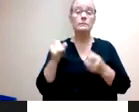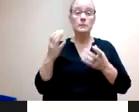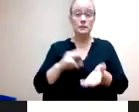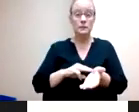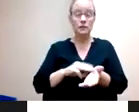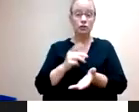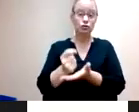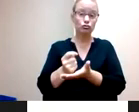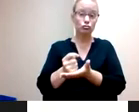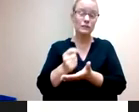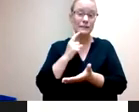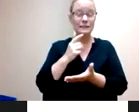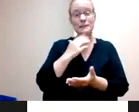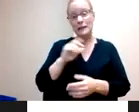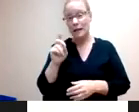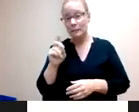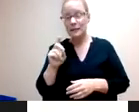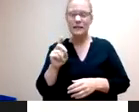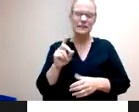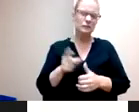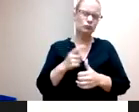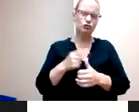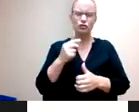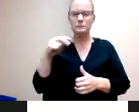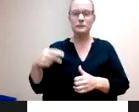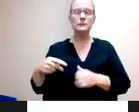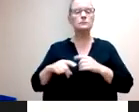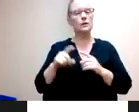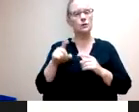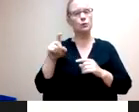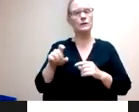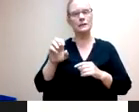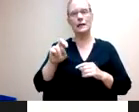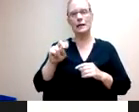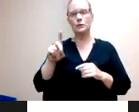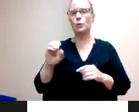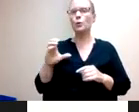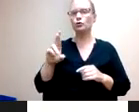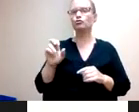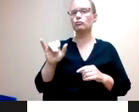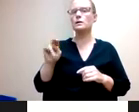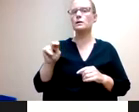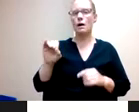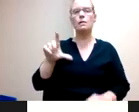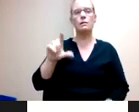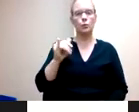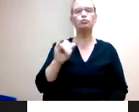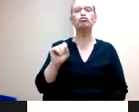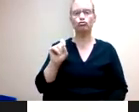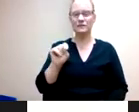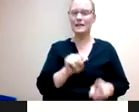treat diabetes primary care, but you need an endocrinologist. So there's different levels of palliation. Next.